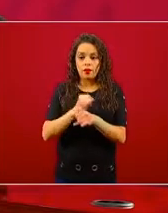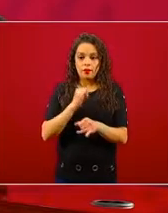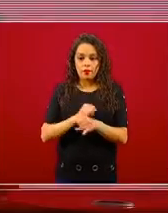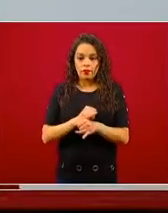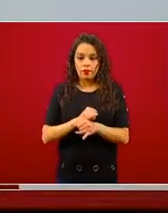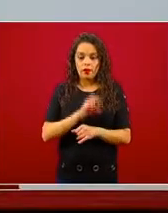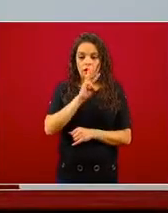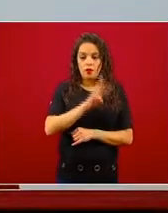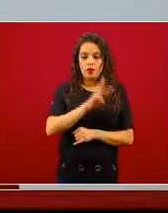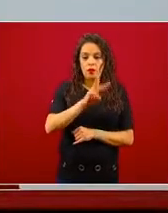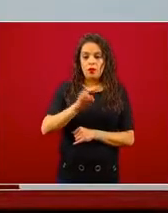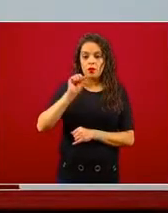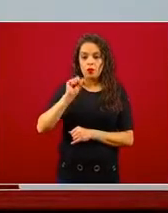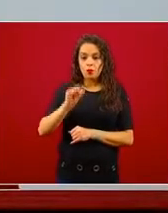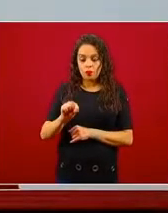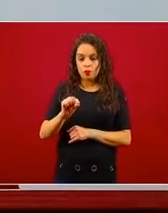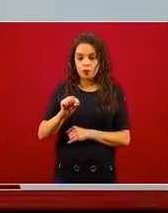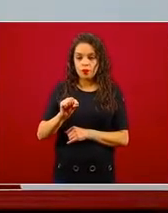to